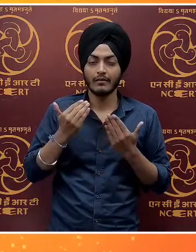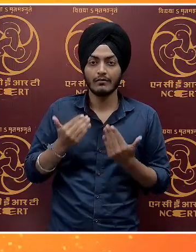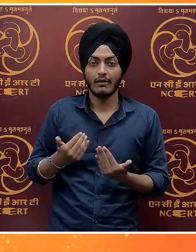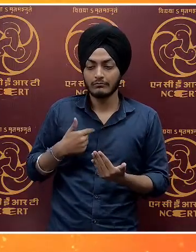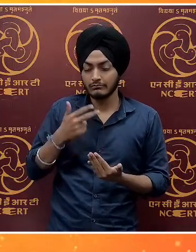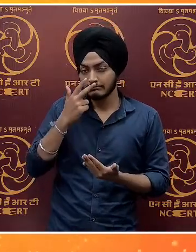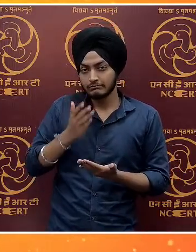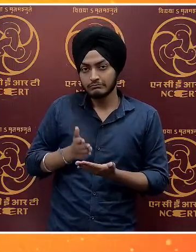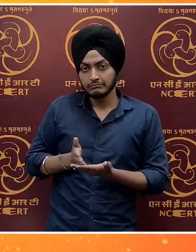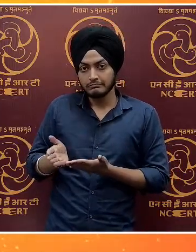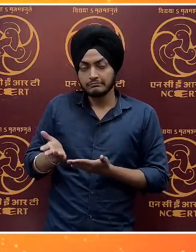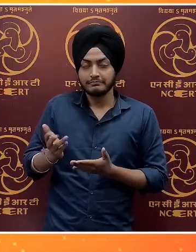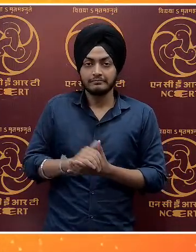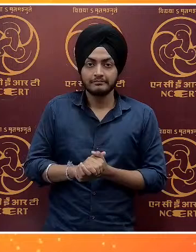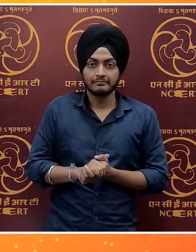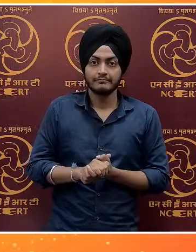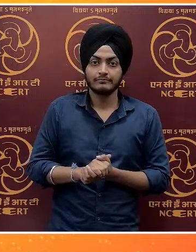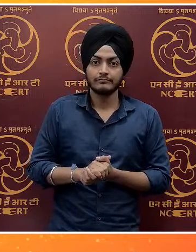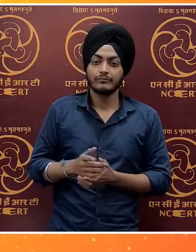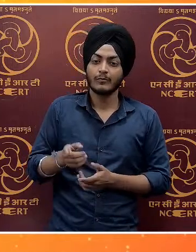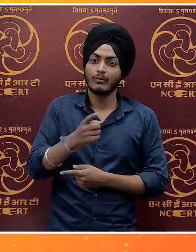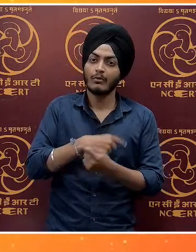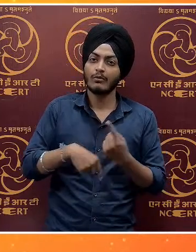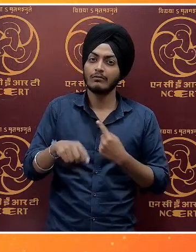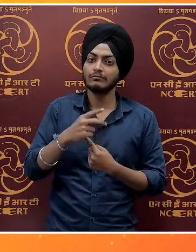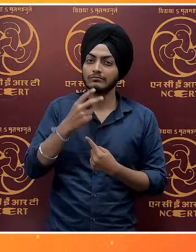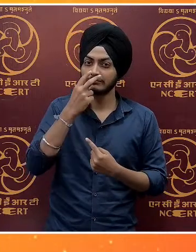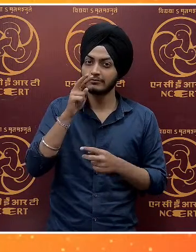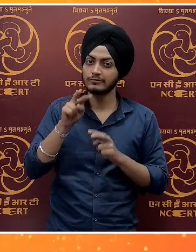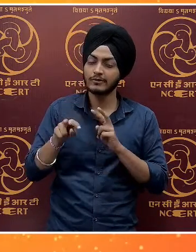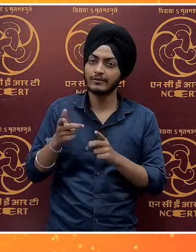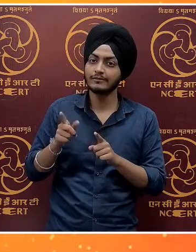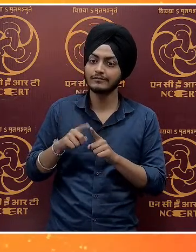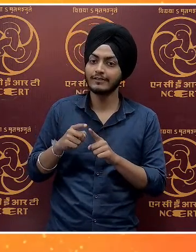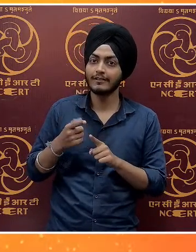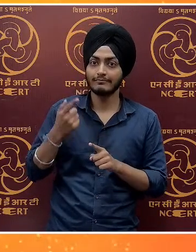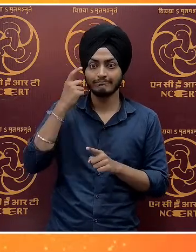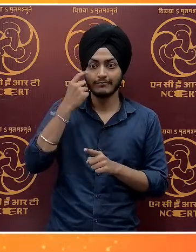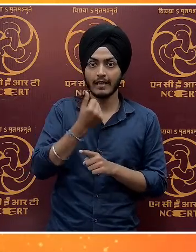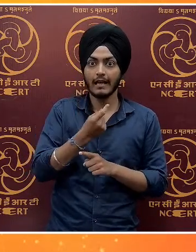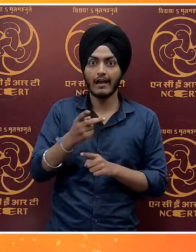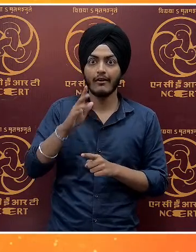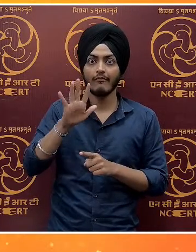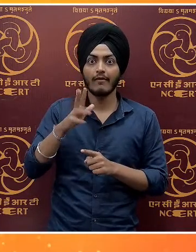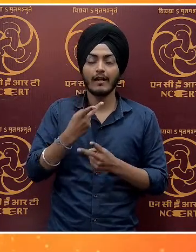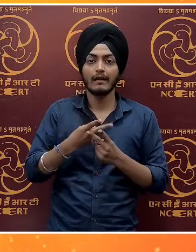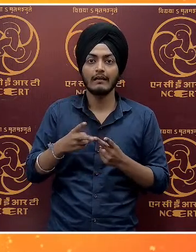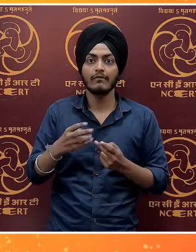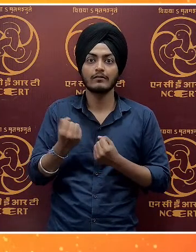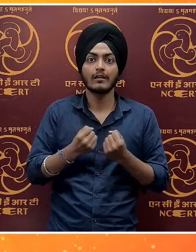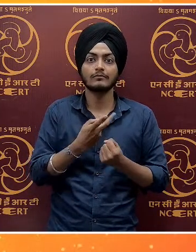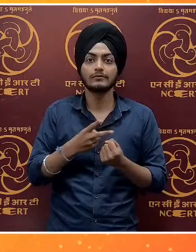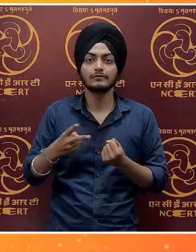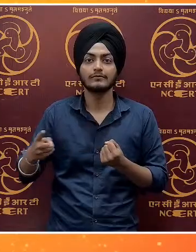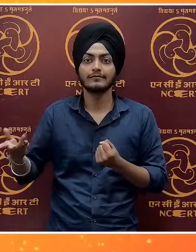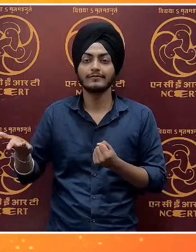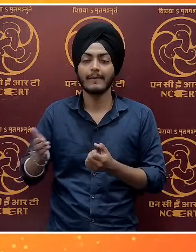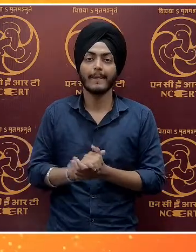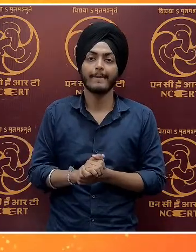let's move ahead. You can see around 5 vehicles on the screen. Yes. We will